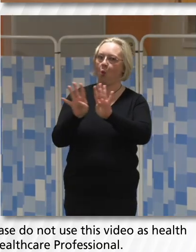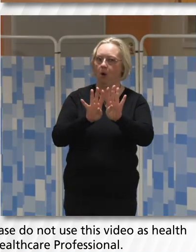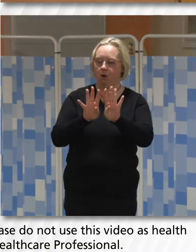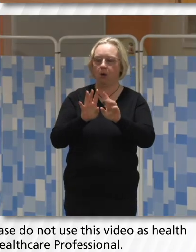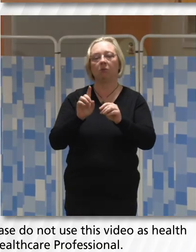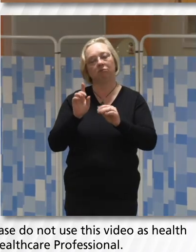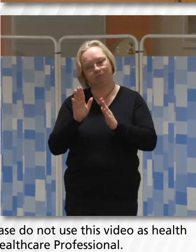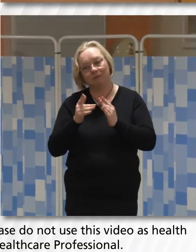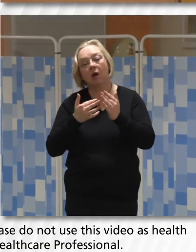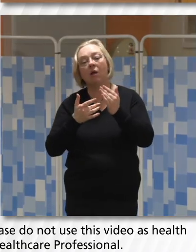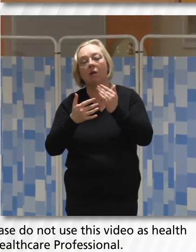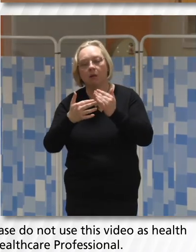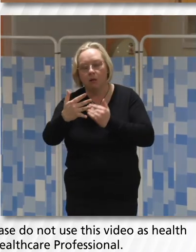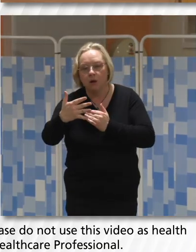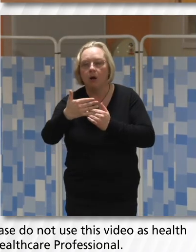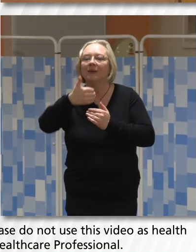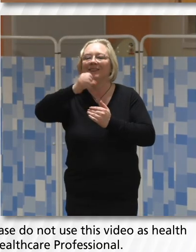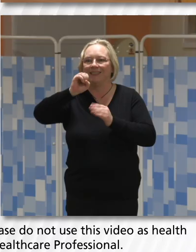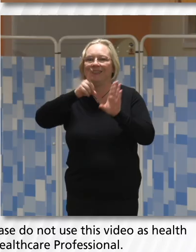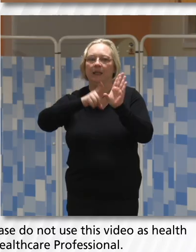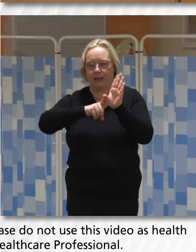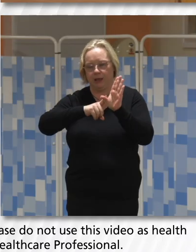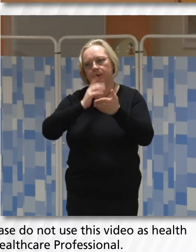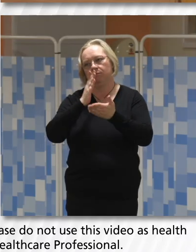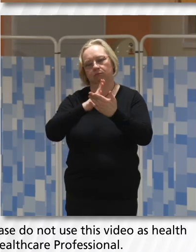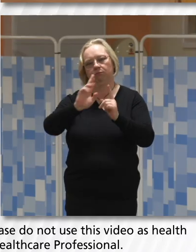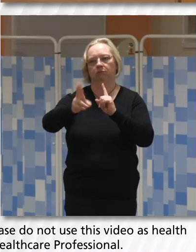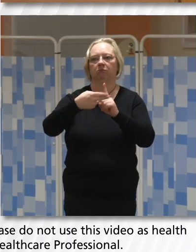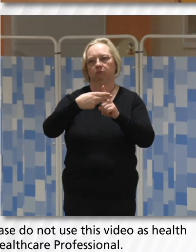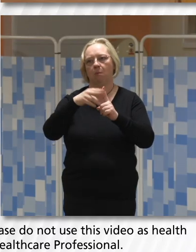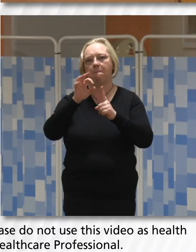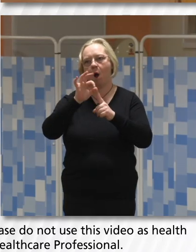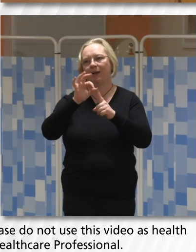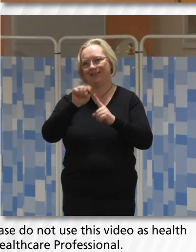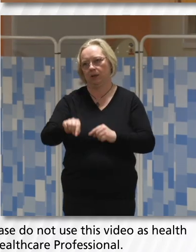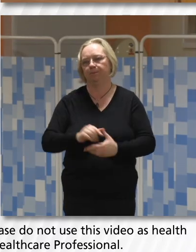years later before it was actually then named after him.